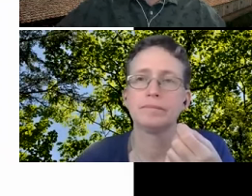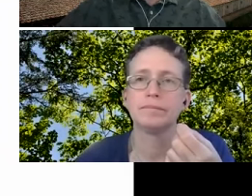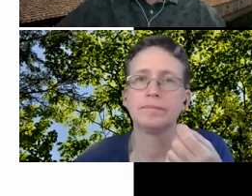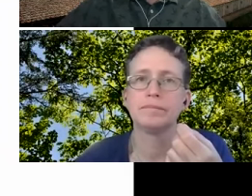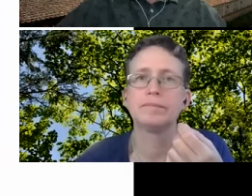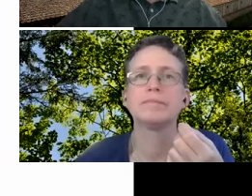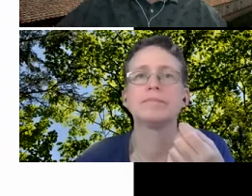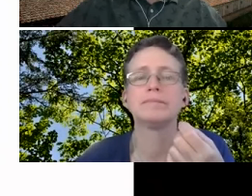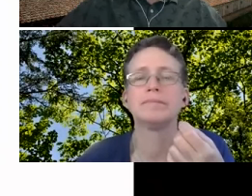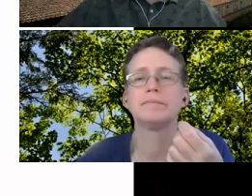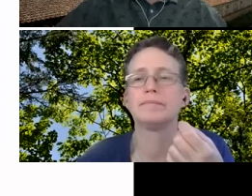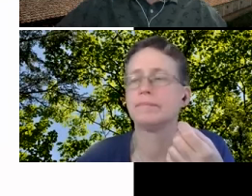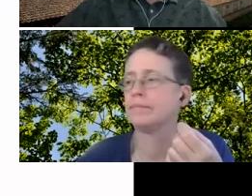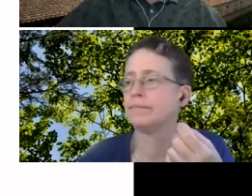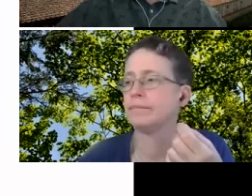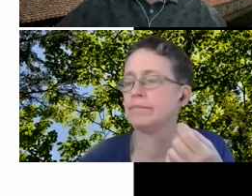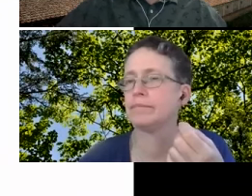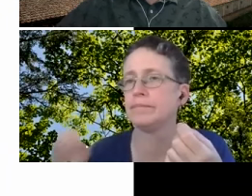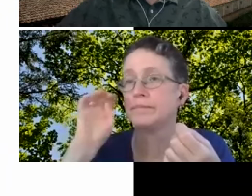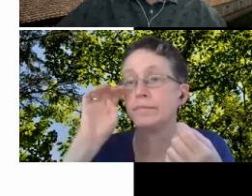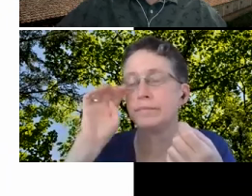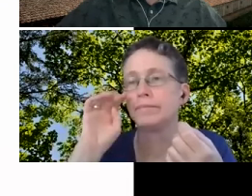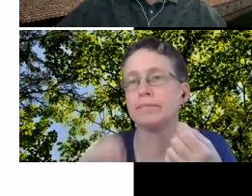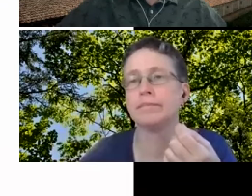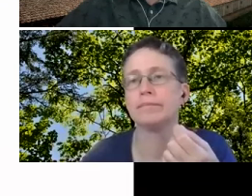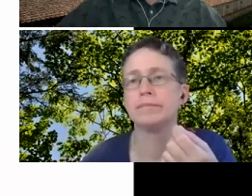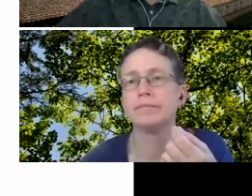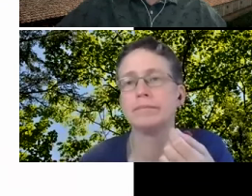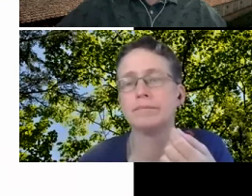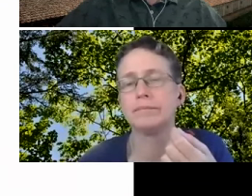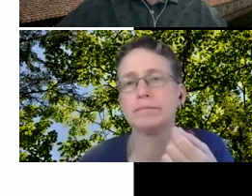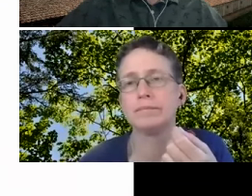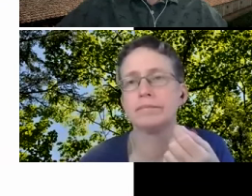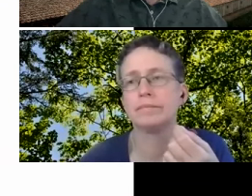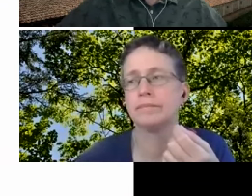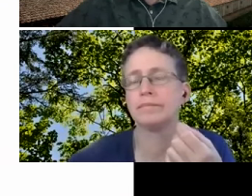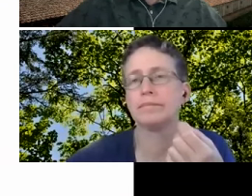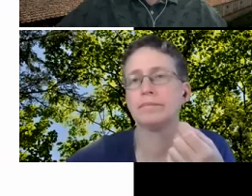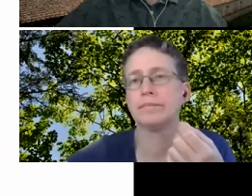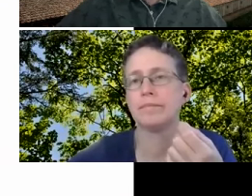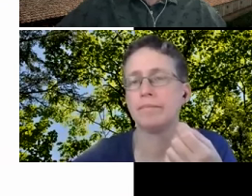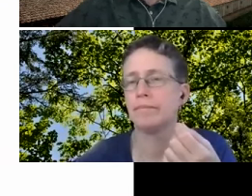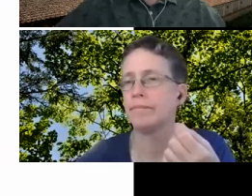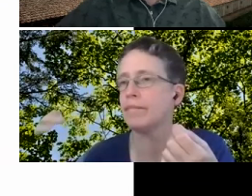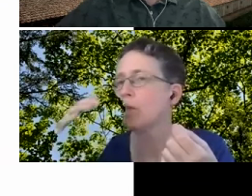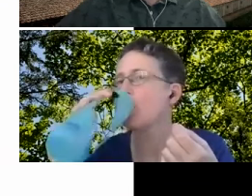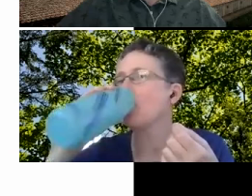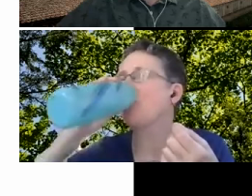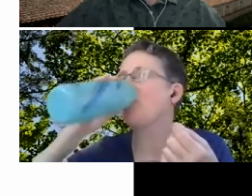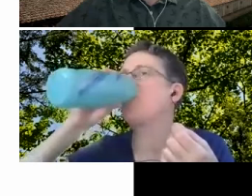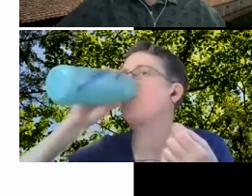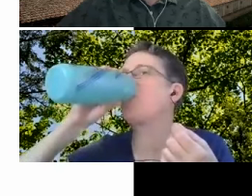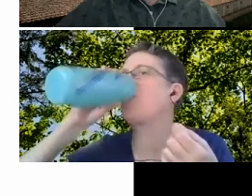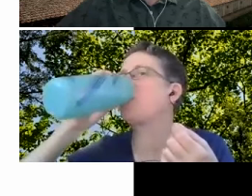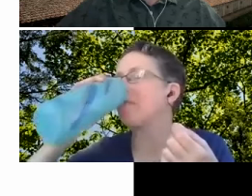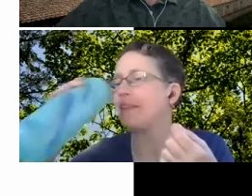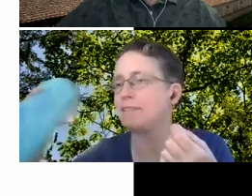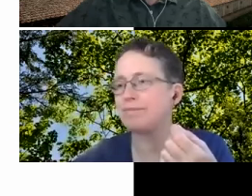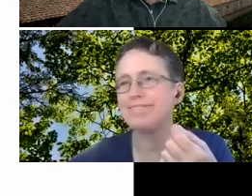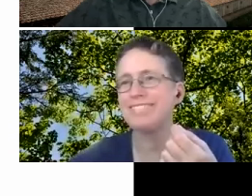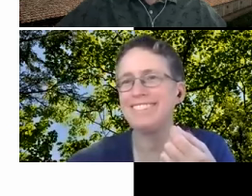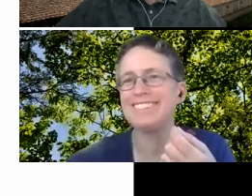we have another question, but it actually ties well into the second vignette. So I will hold on that one and get to that